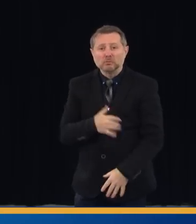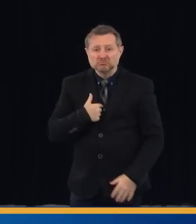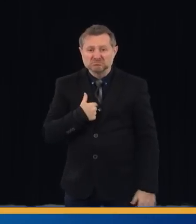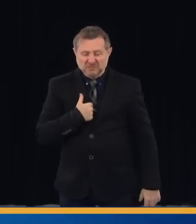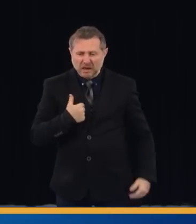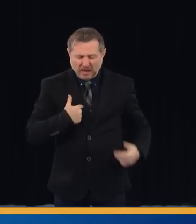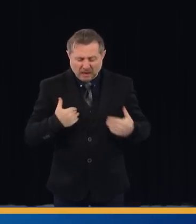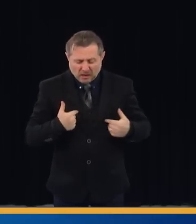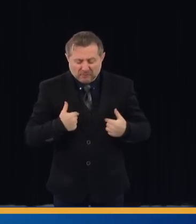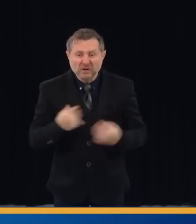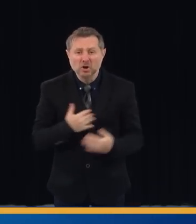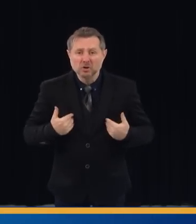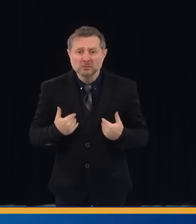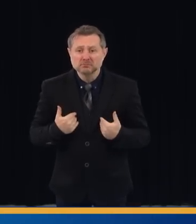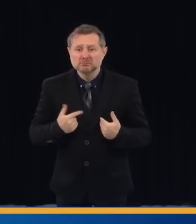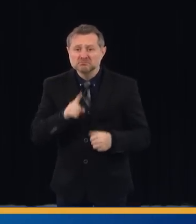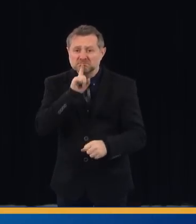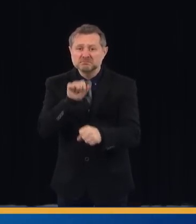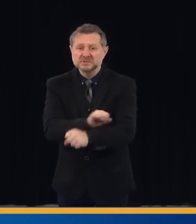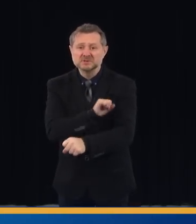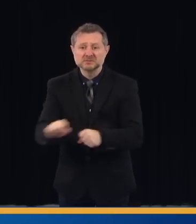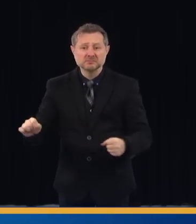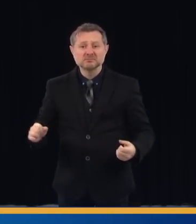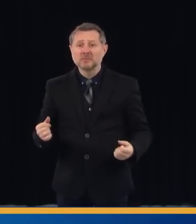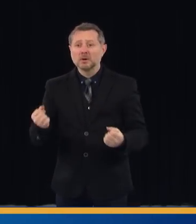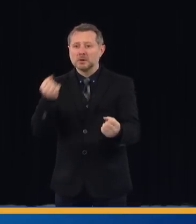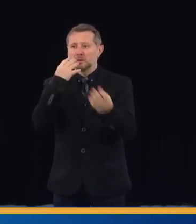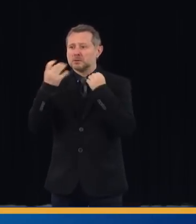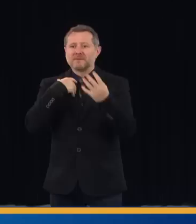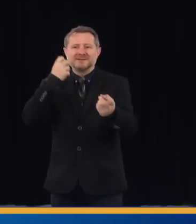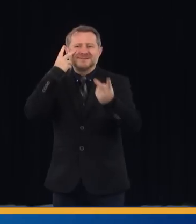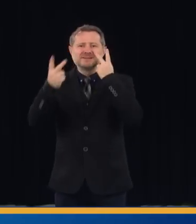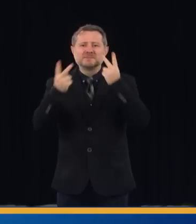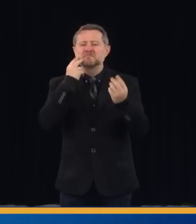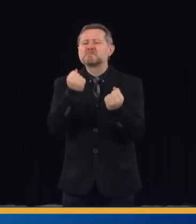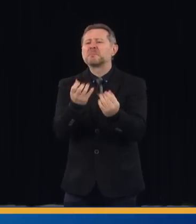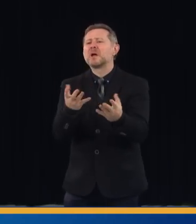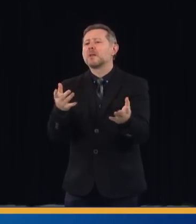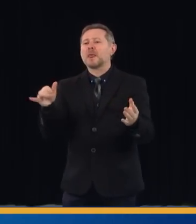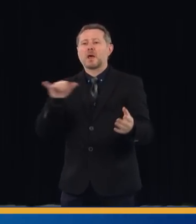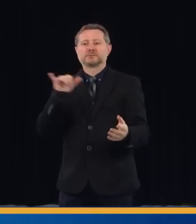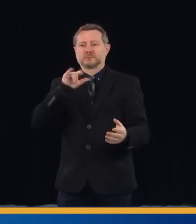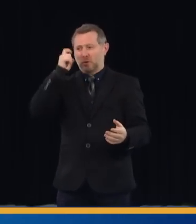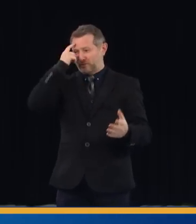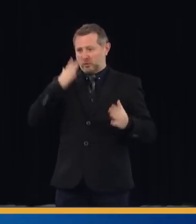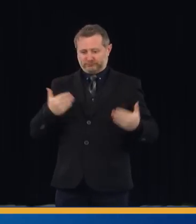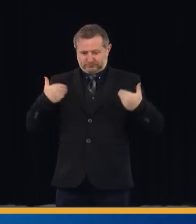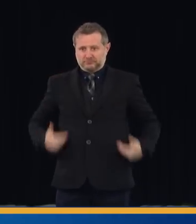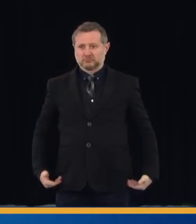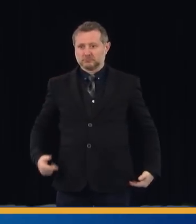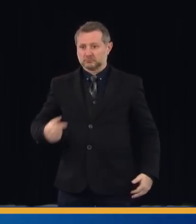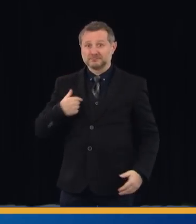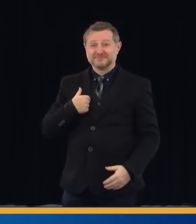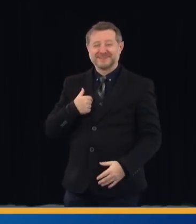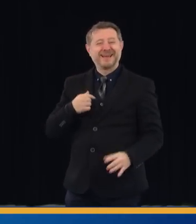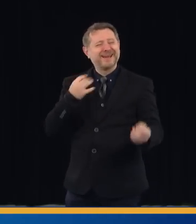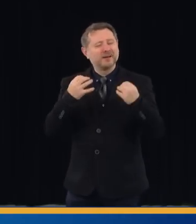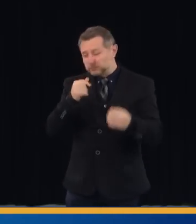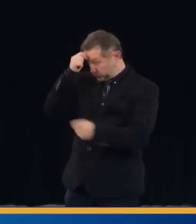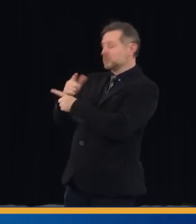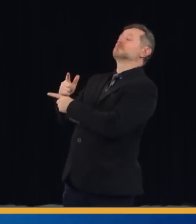And I deal with all sorts of stuff. And I've seen all sorts of things. And it frightened me.